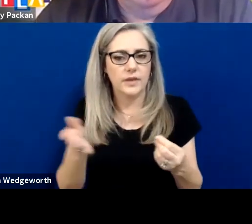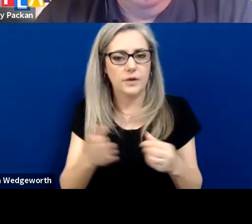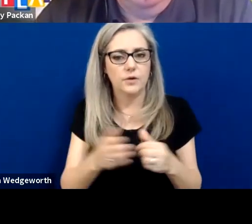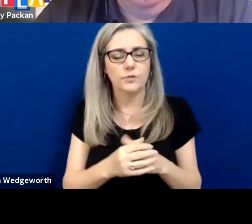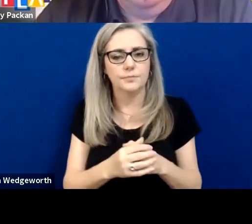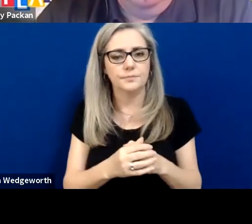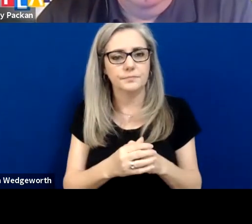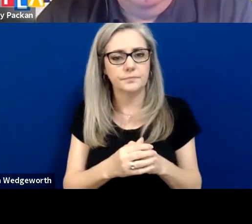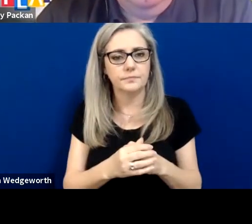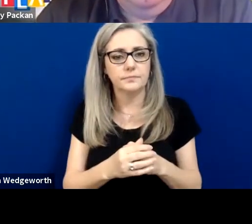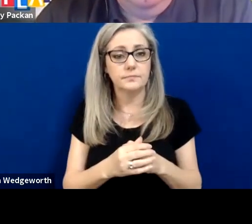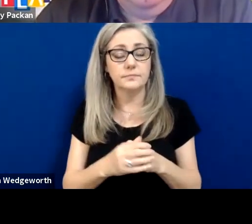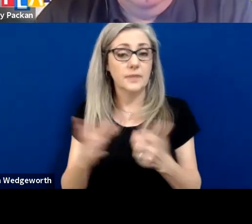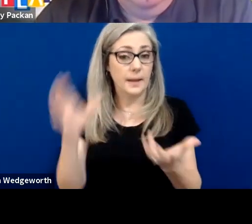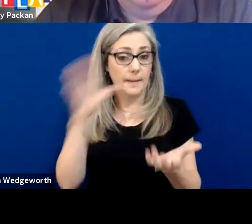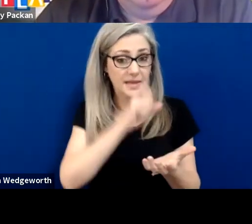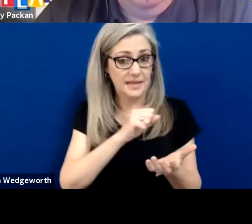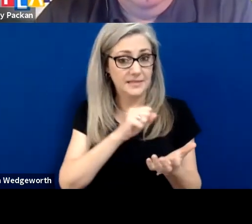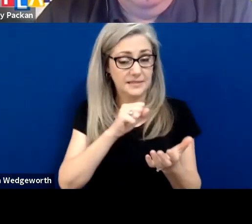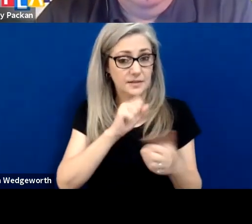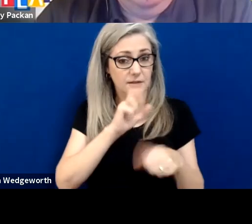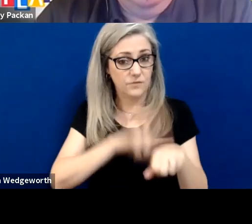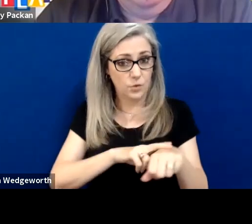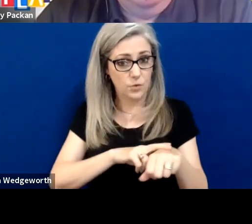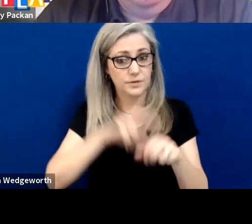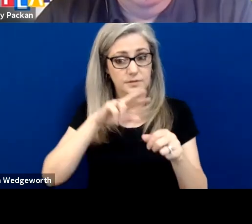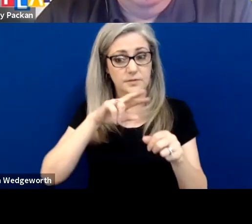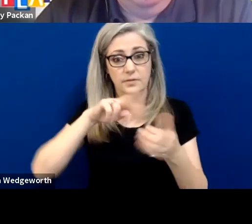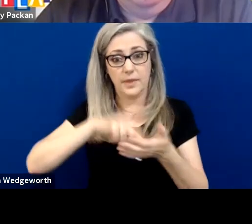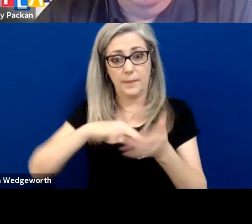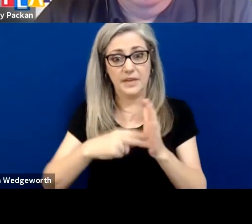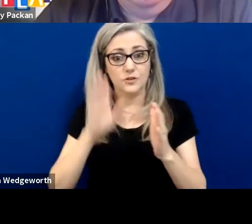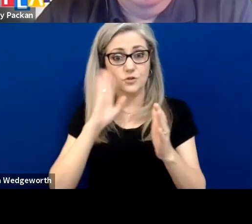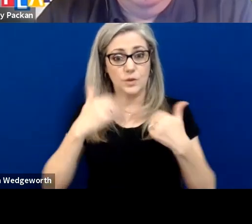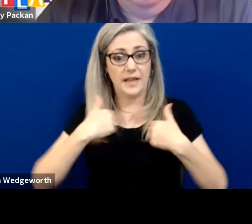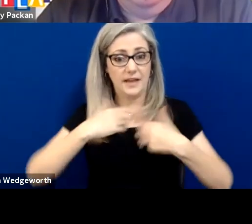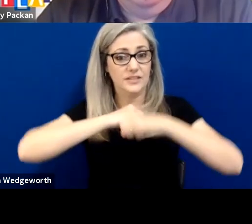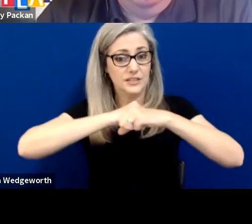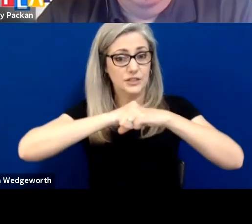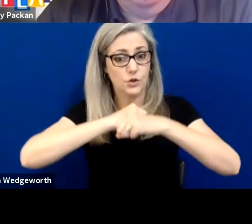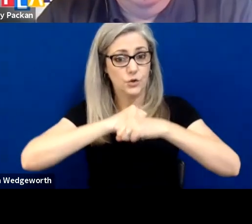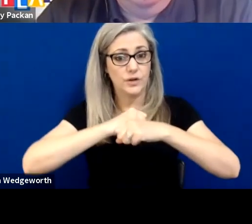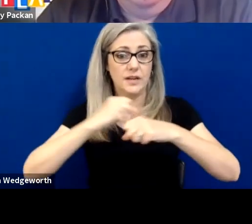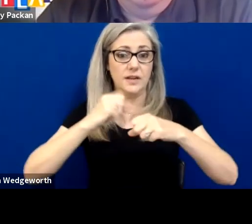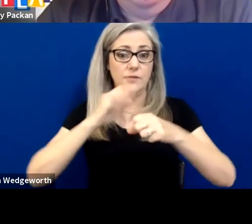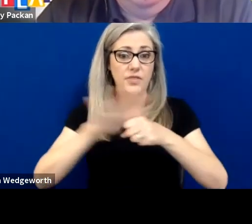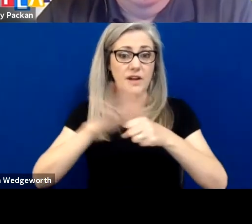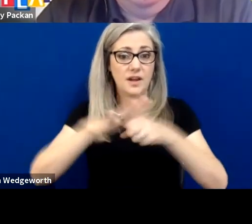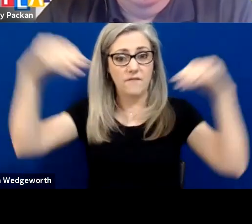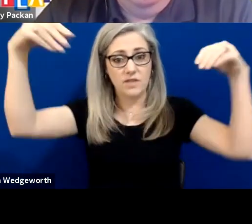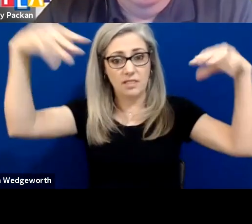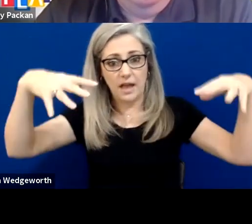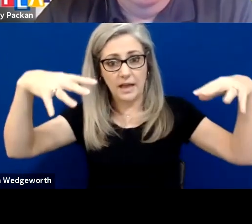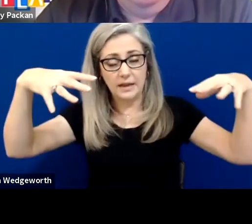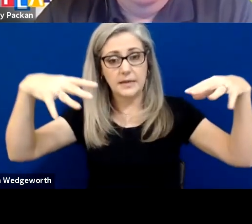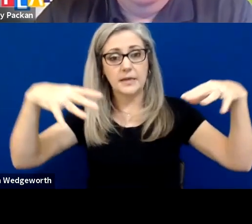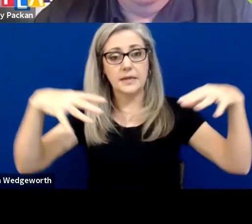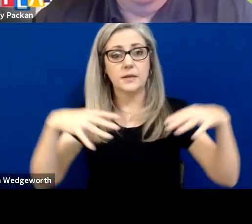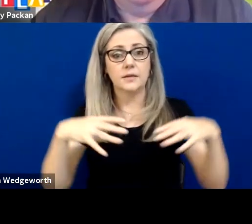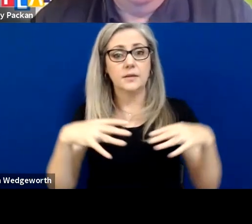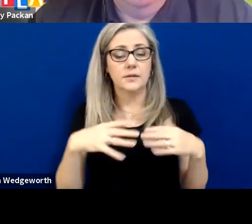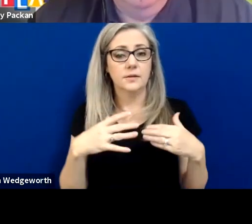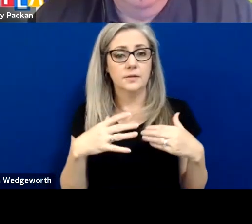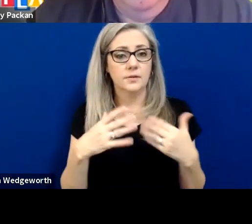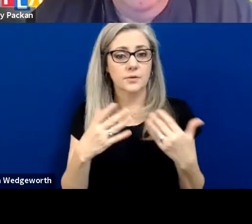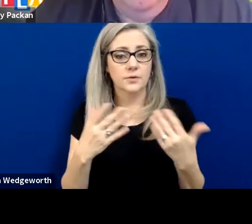Um, I'm guessing that, of course, we've factored in those security aspects, whether it's lighting, whether it's anticipation